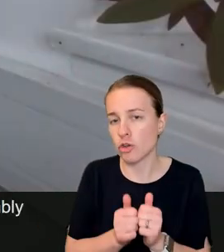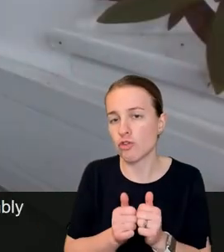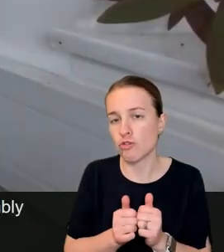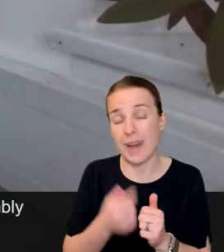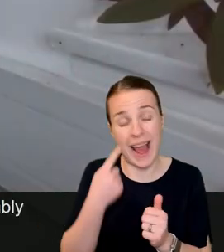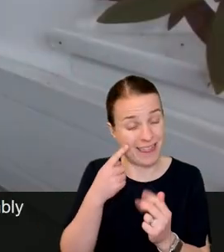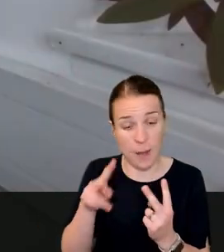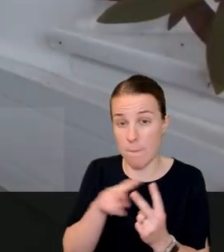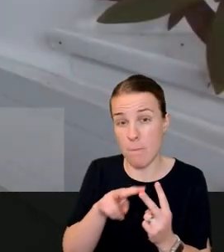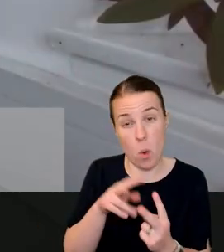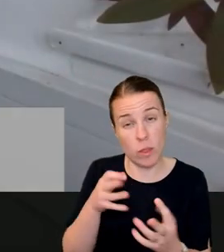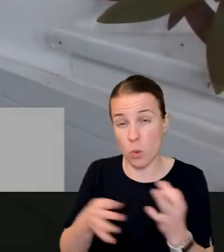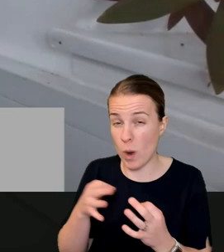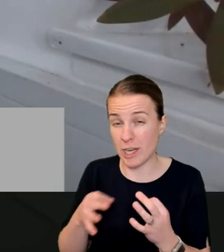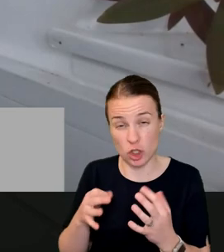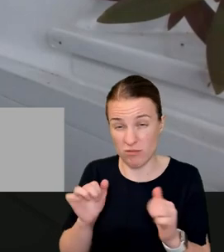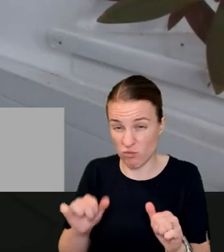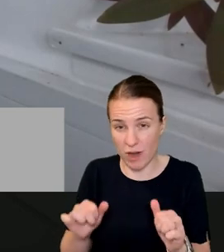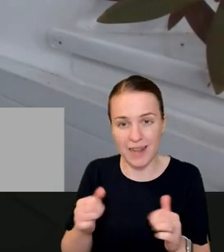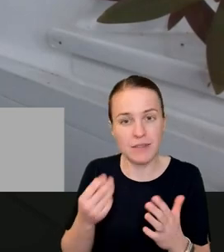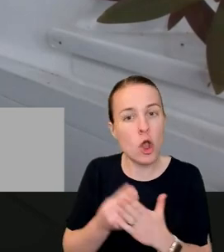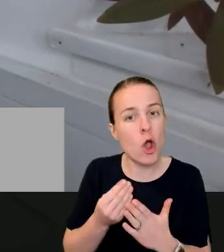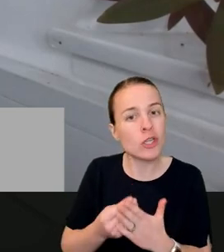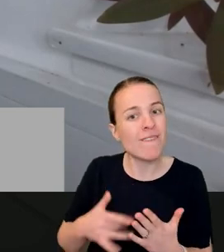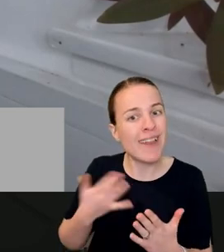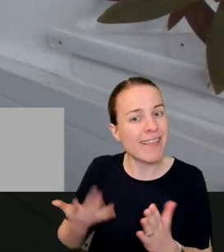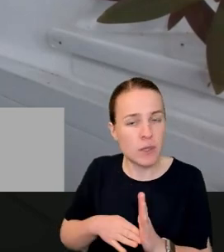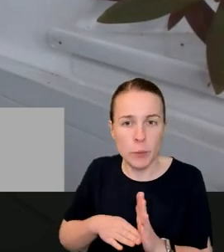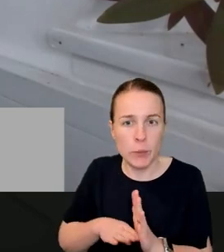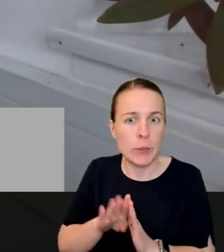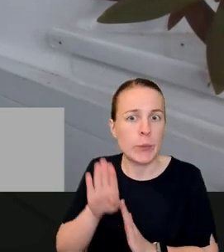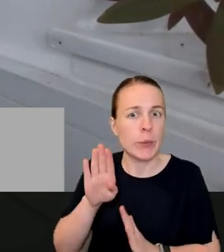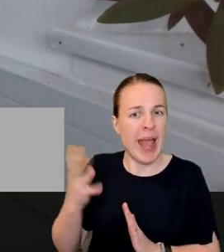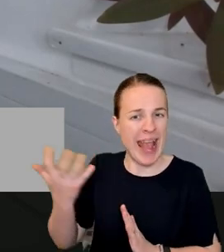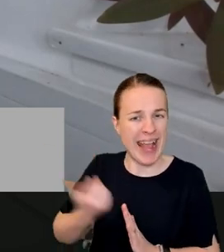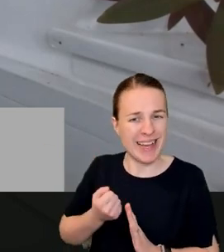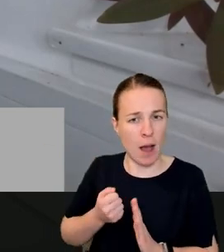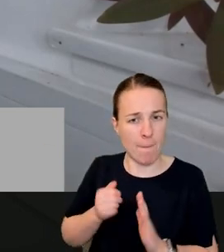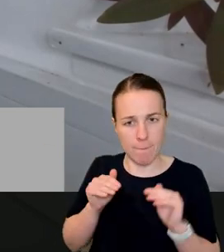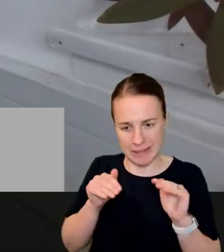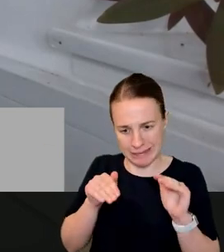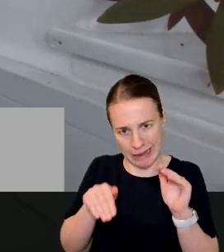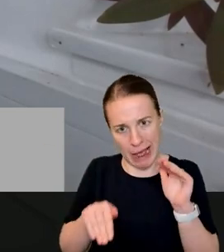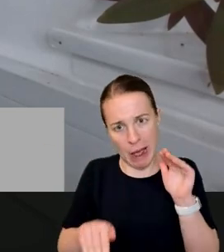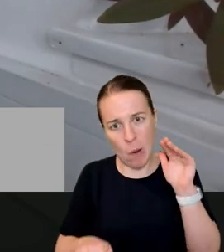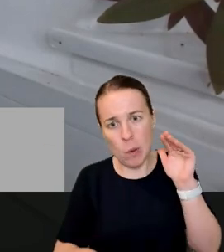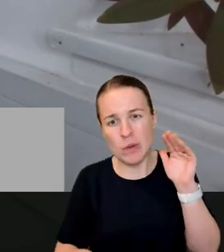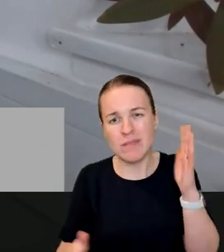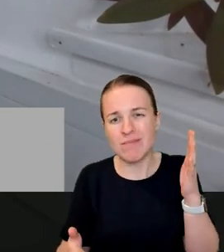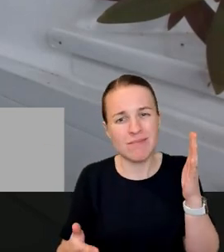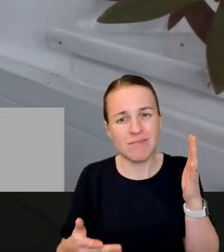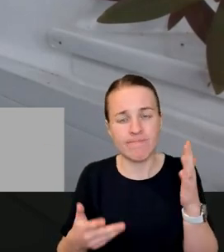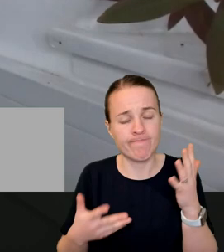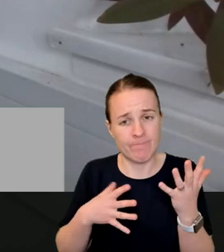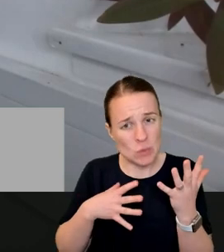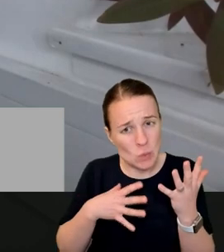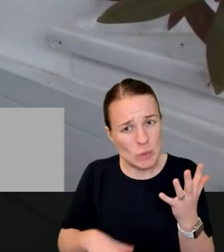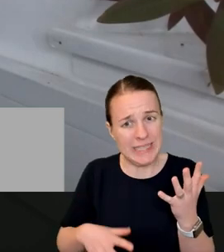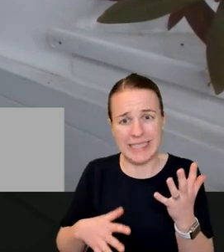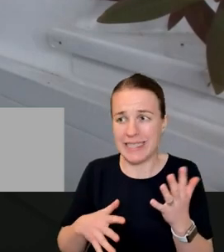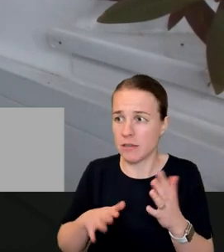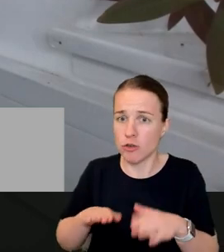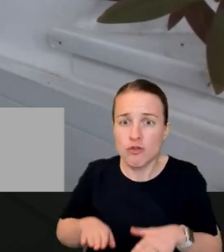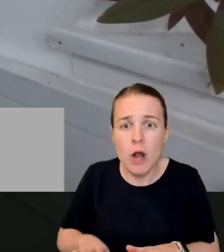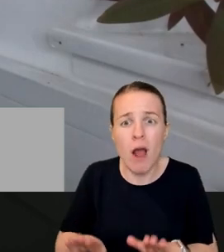the cost of living soaring while incomes aren't soaring and they're coming down. We are in recovery, and what we need right now at every level of